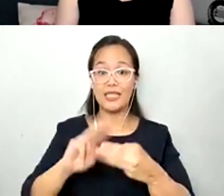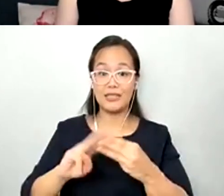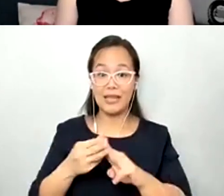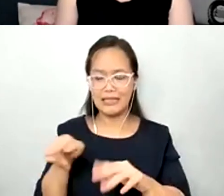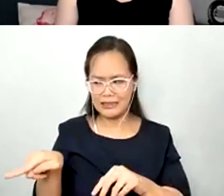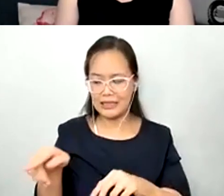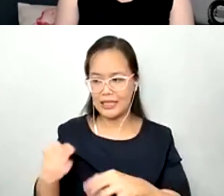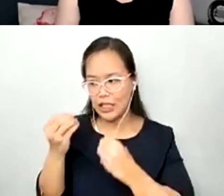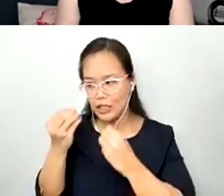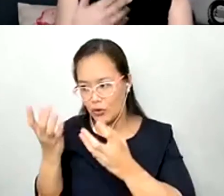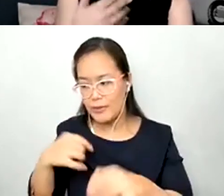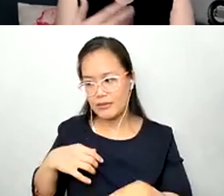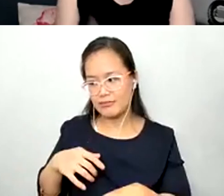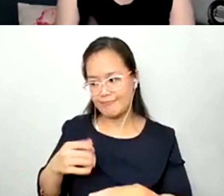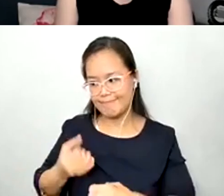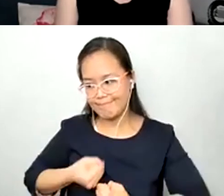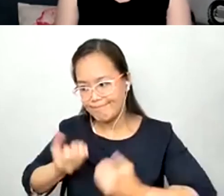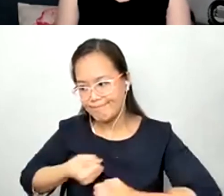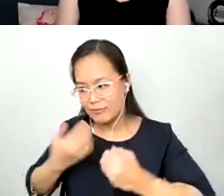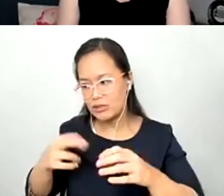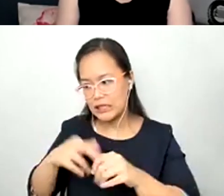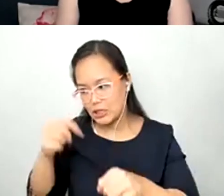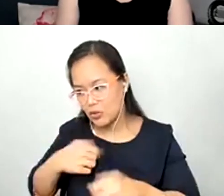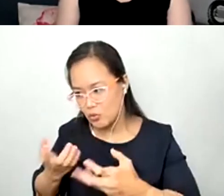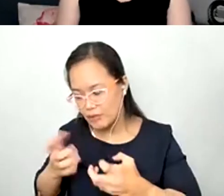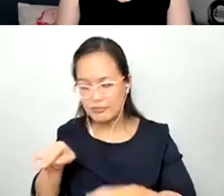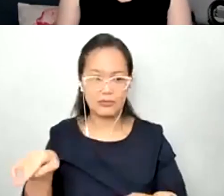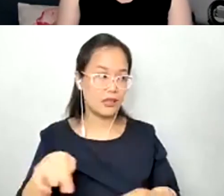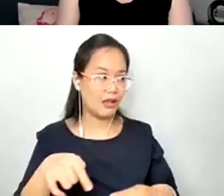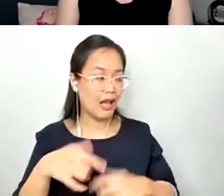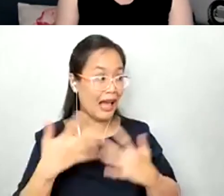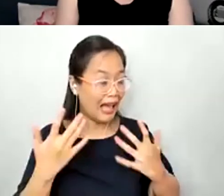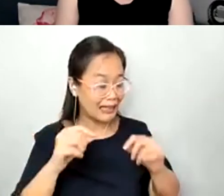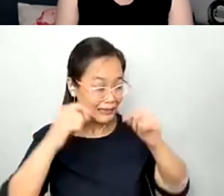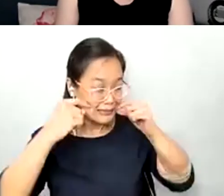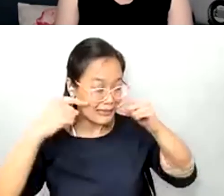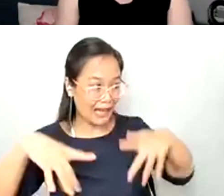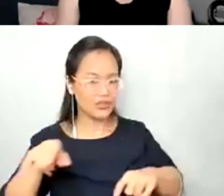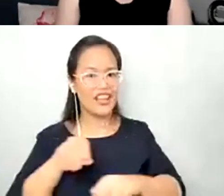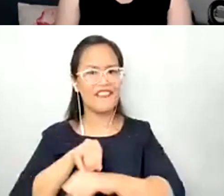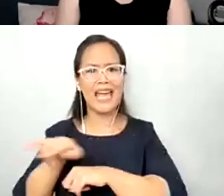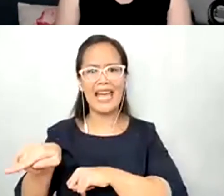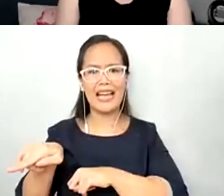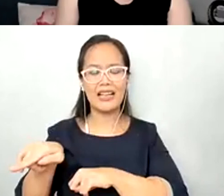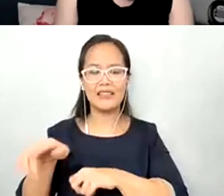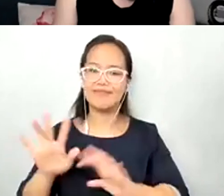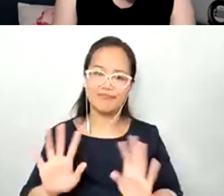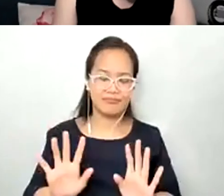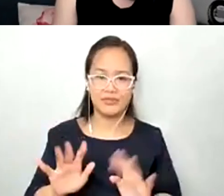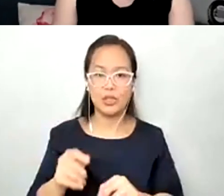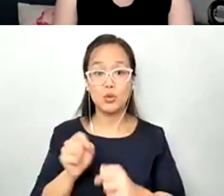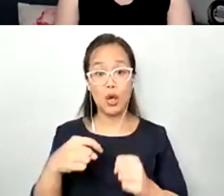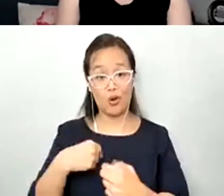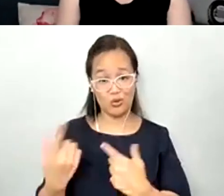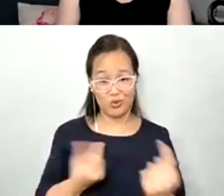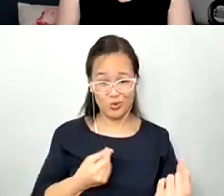So that has been, well, at least personally, that is what typically happens to me. I share my burden with